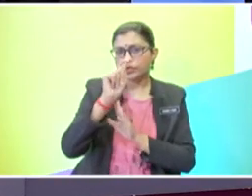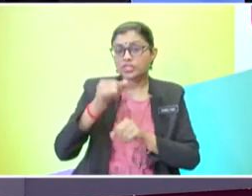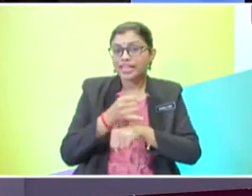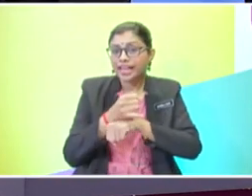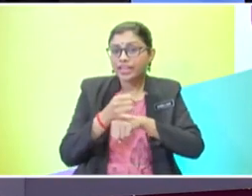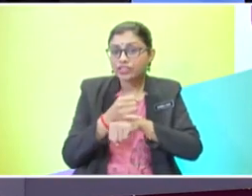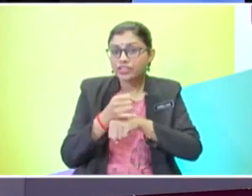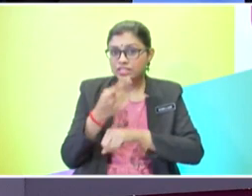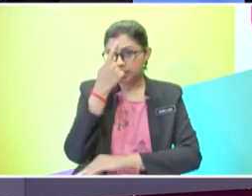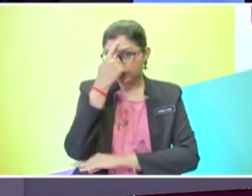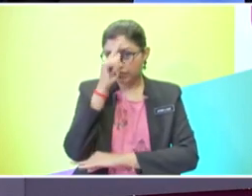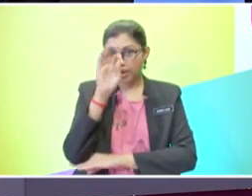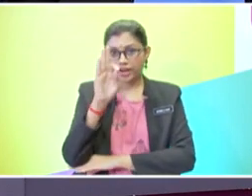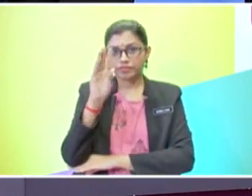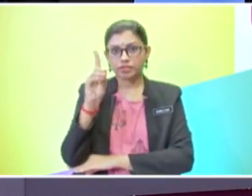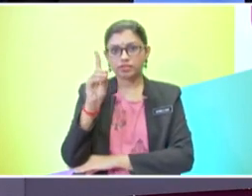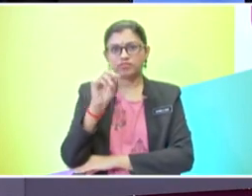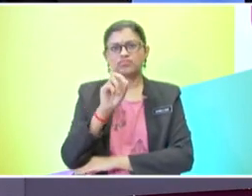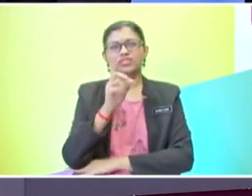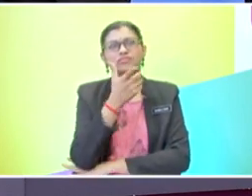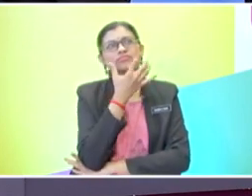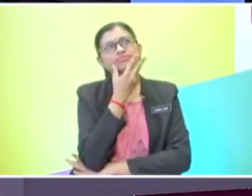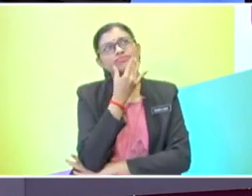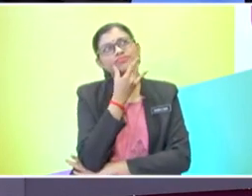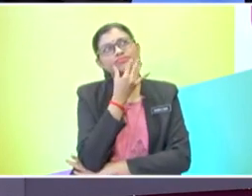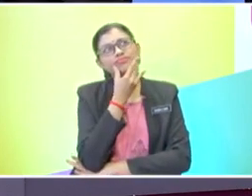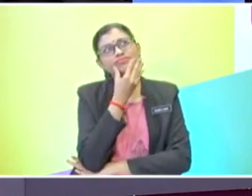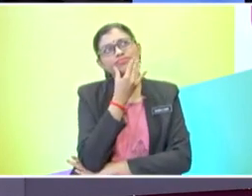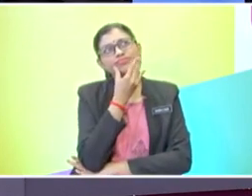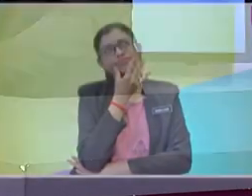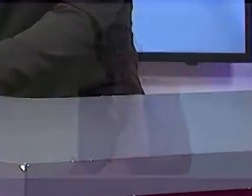What type of bank account should I open?